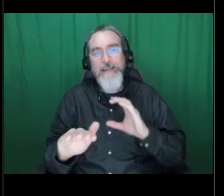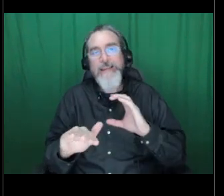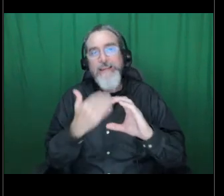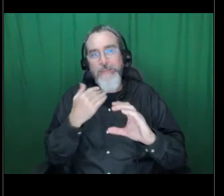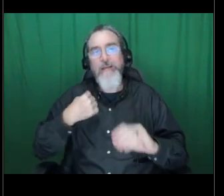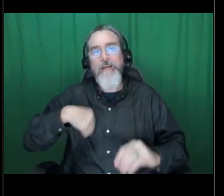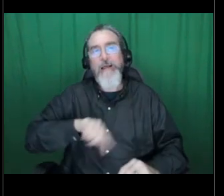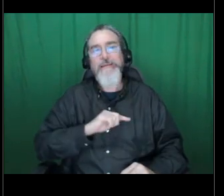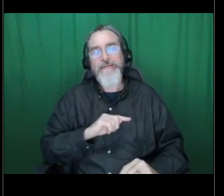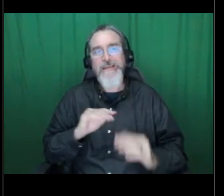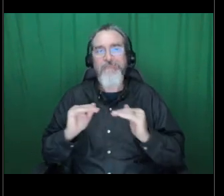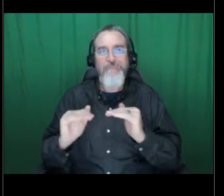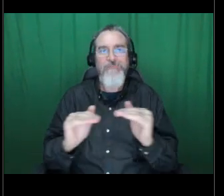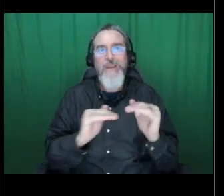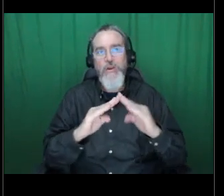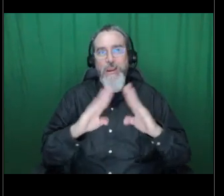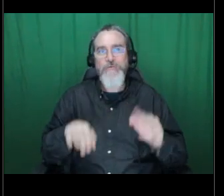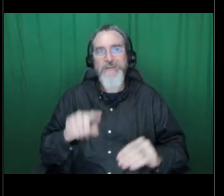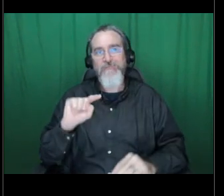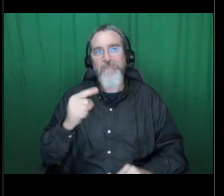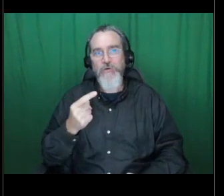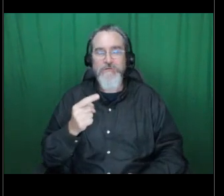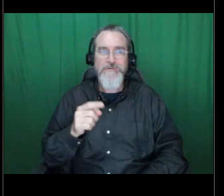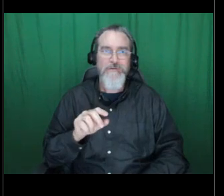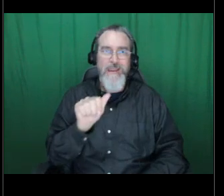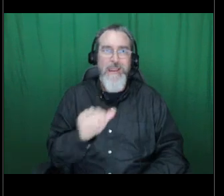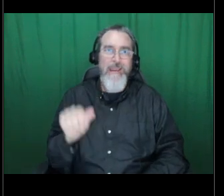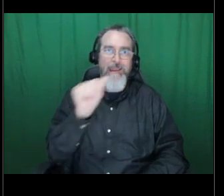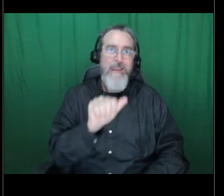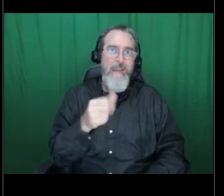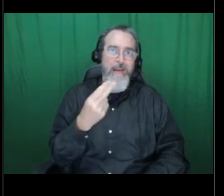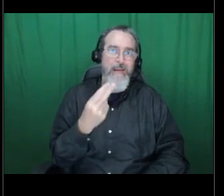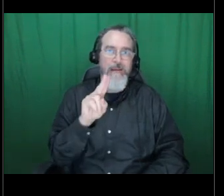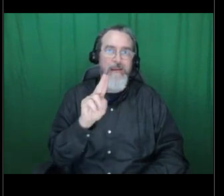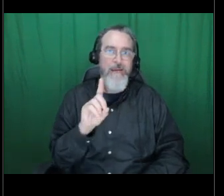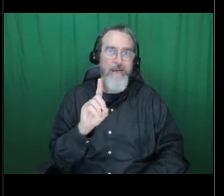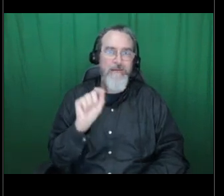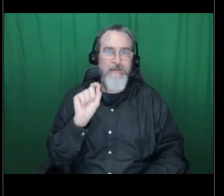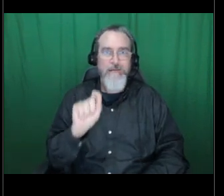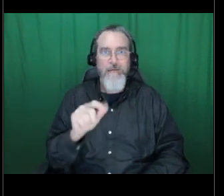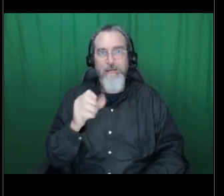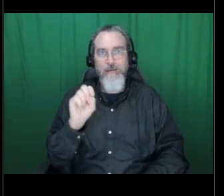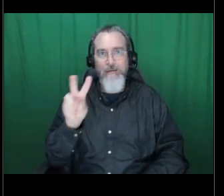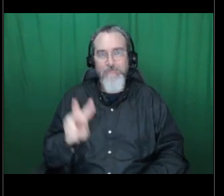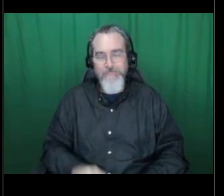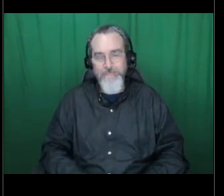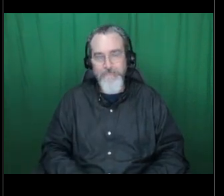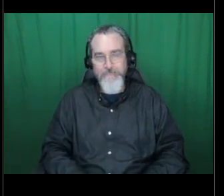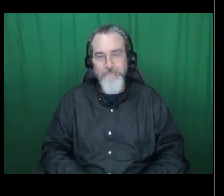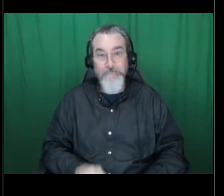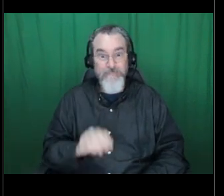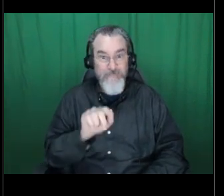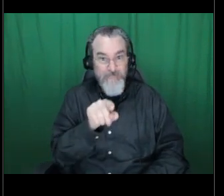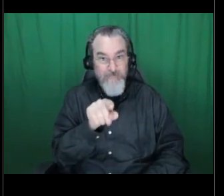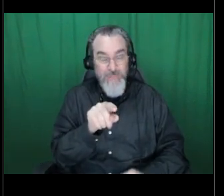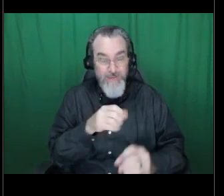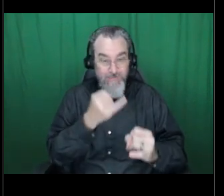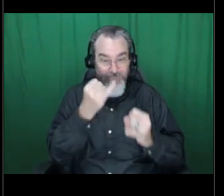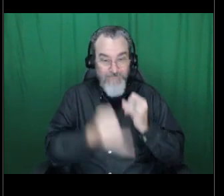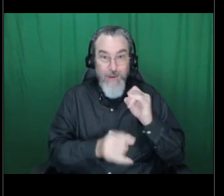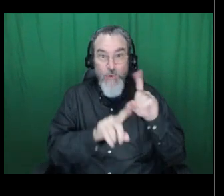fairhousingfirst@hud.gov and we'll make sure that you received it. If you take the final quiz and pass the